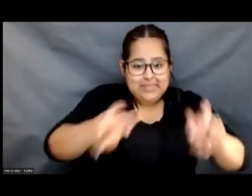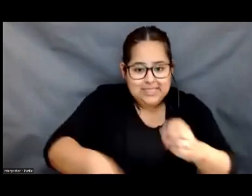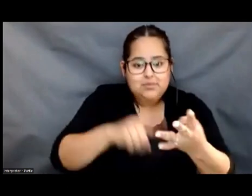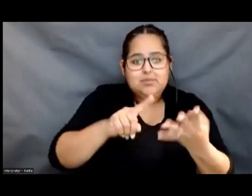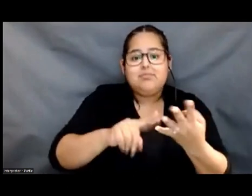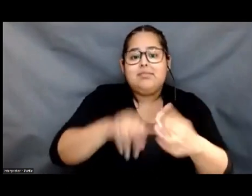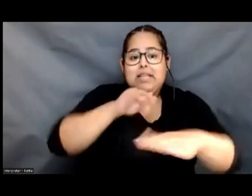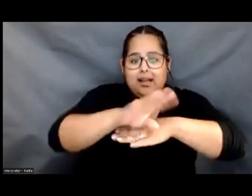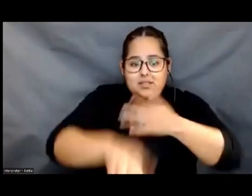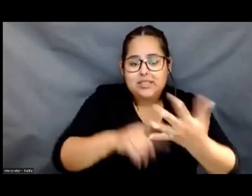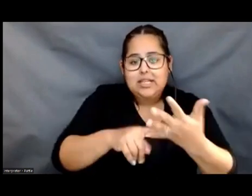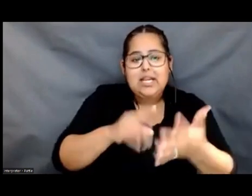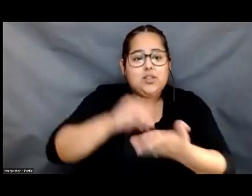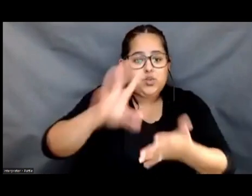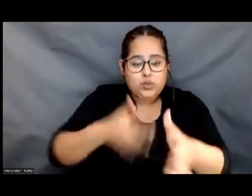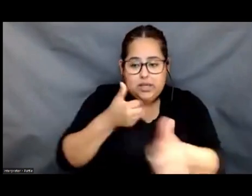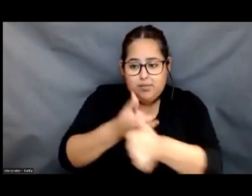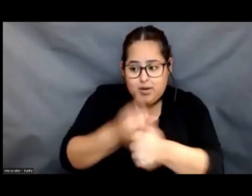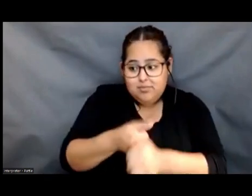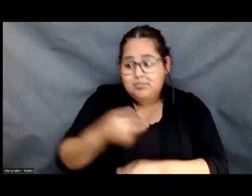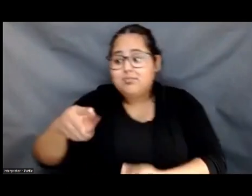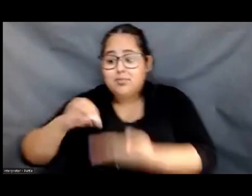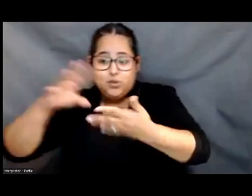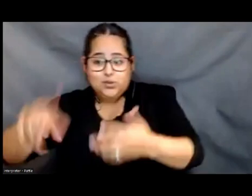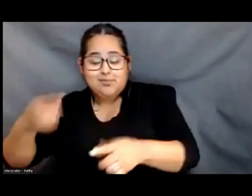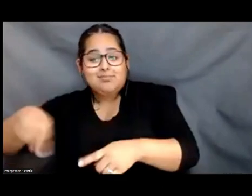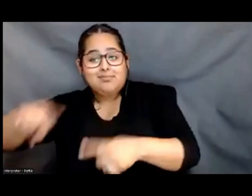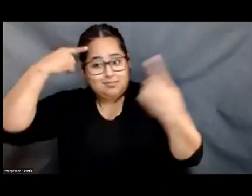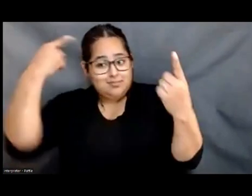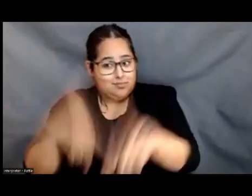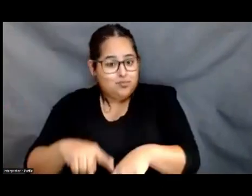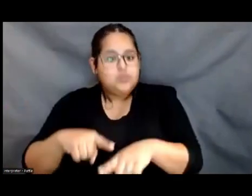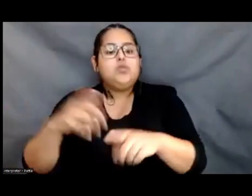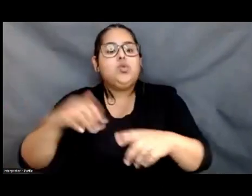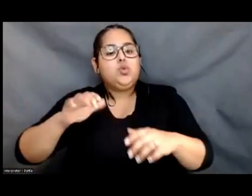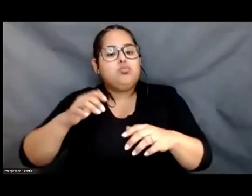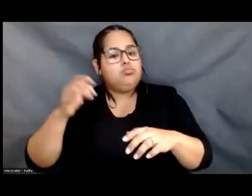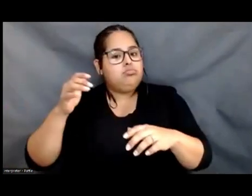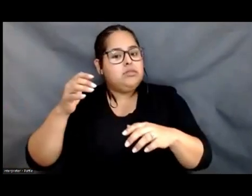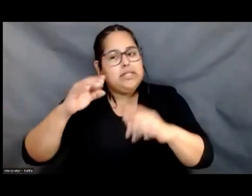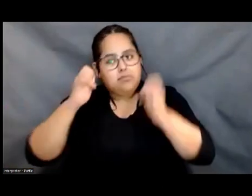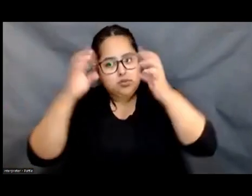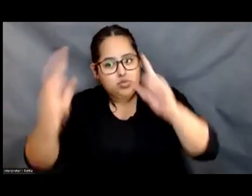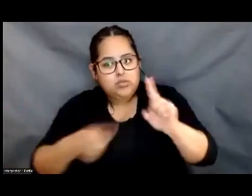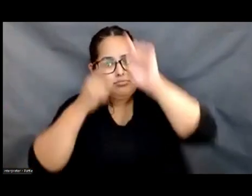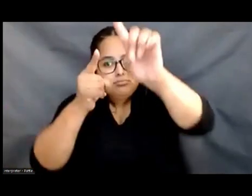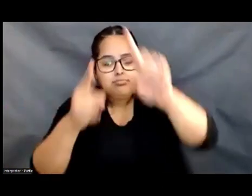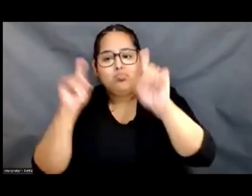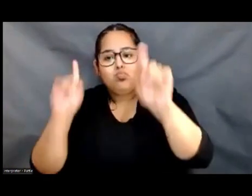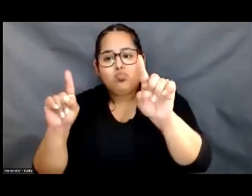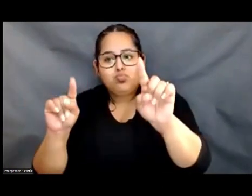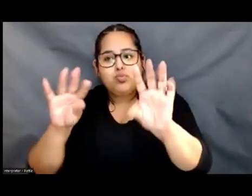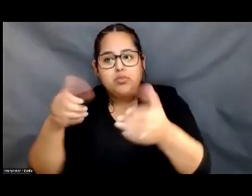follow-up. The students in return agree to declare a specific educational objective, attend class